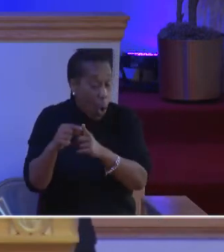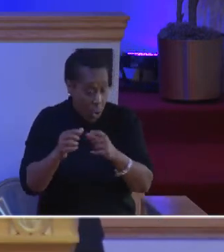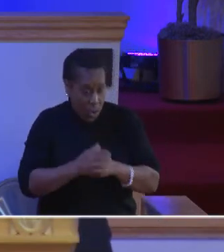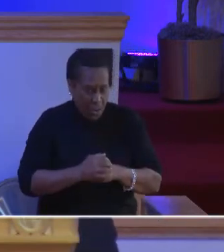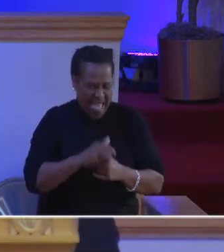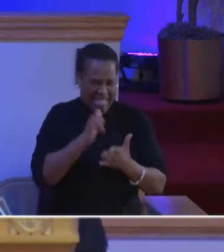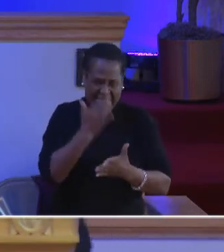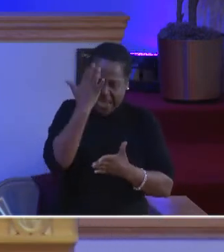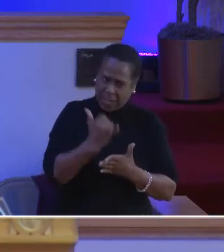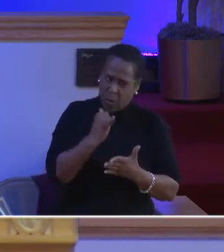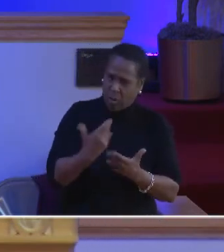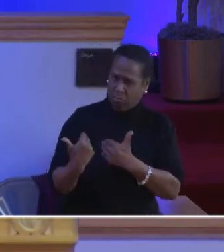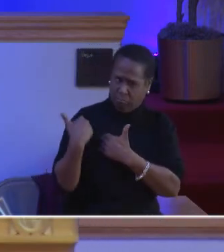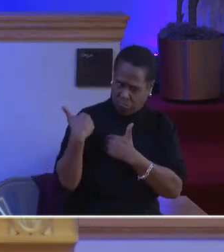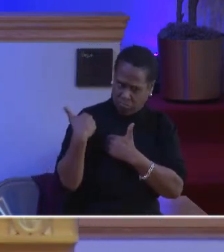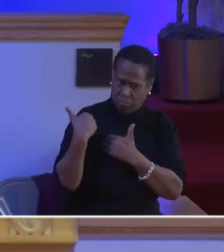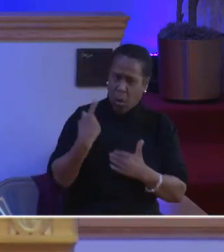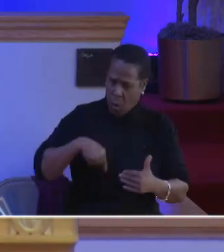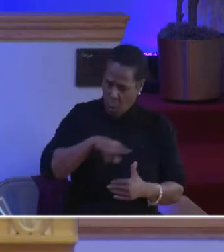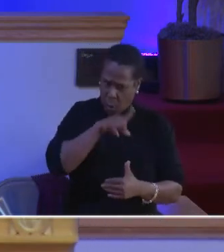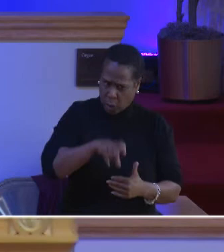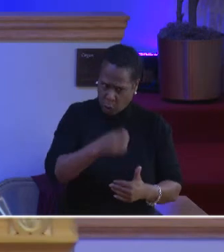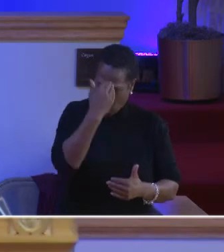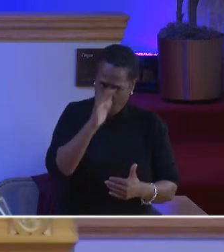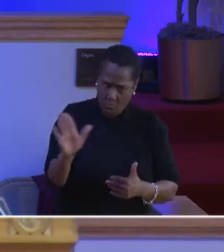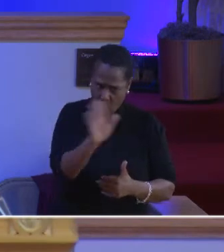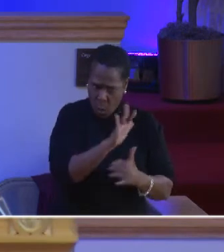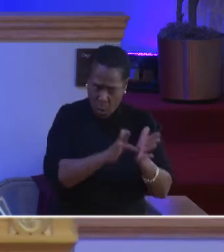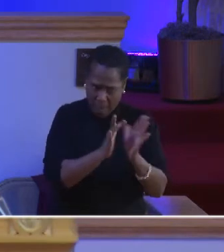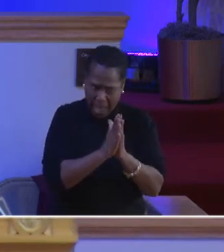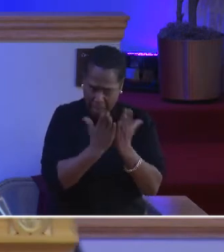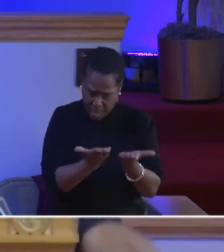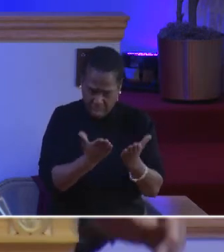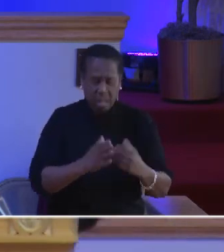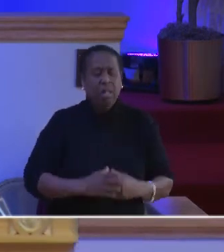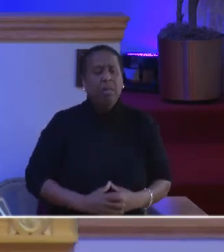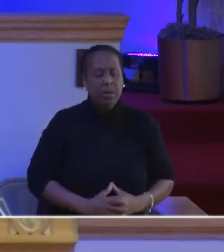it's incumbent upon us to know your Bible.